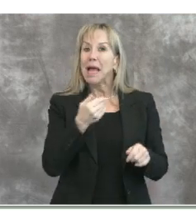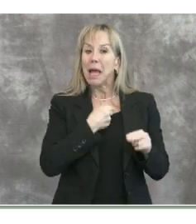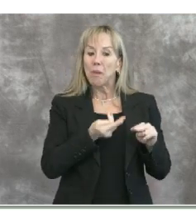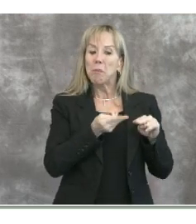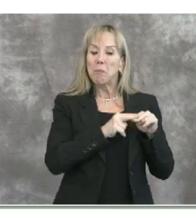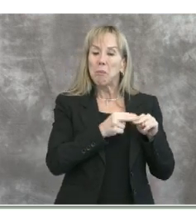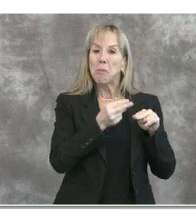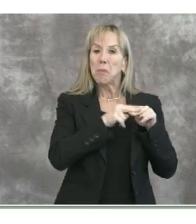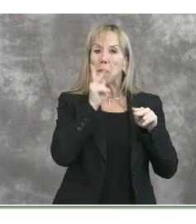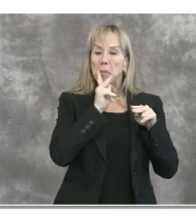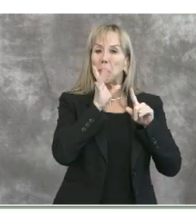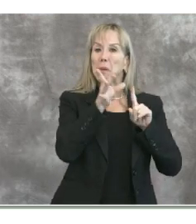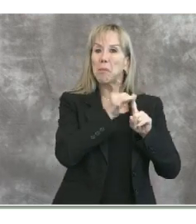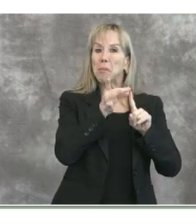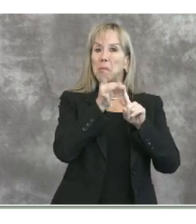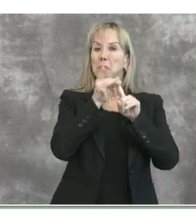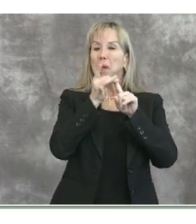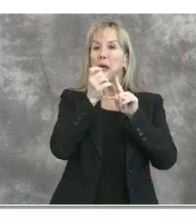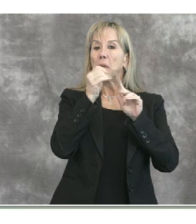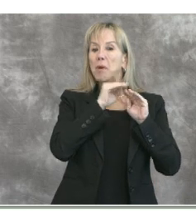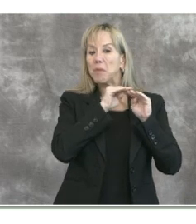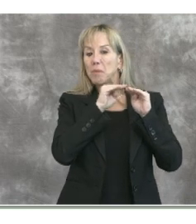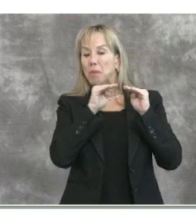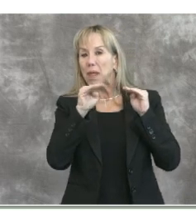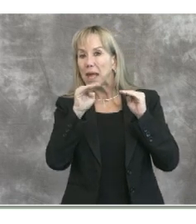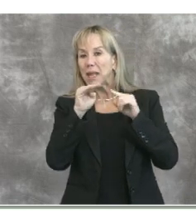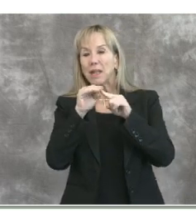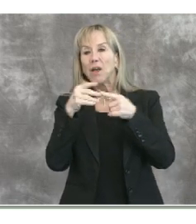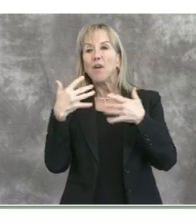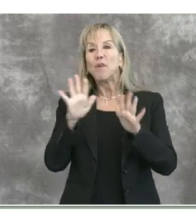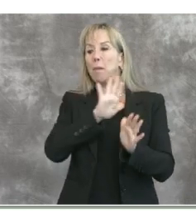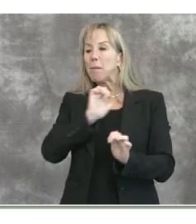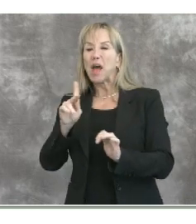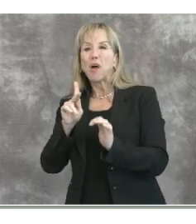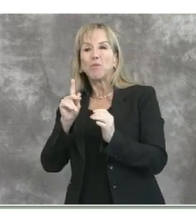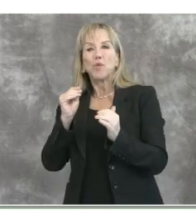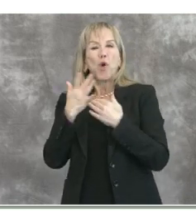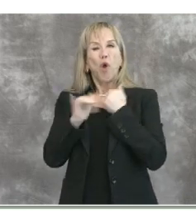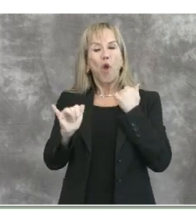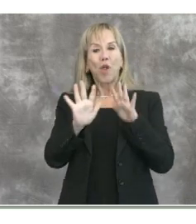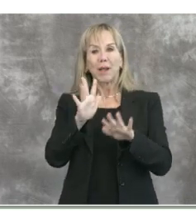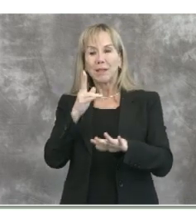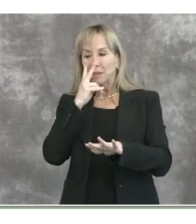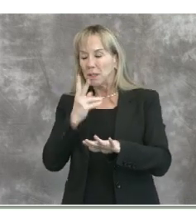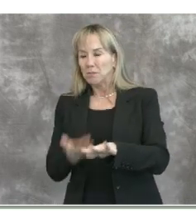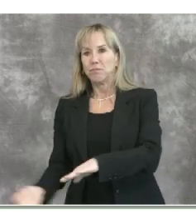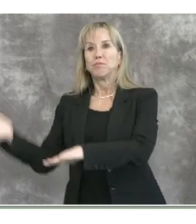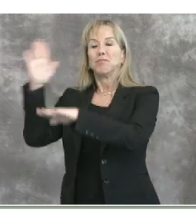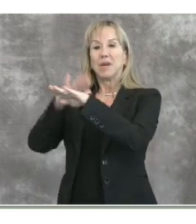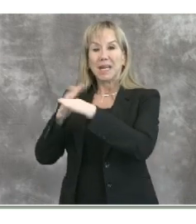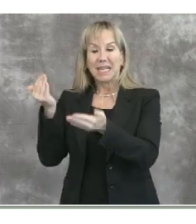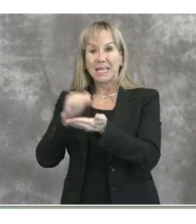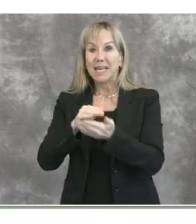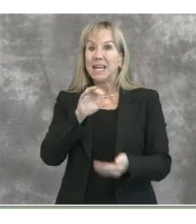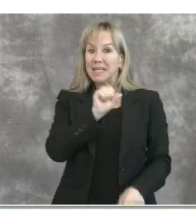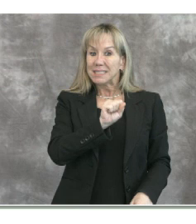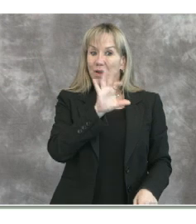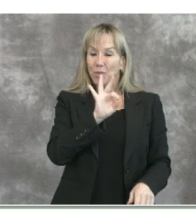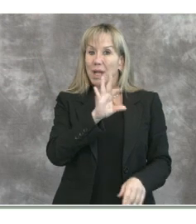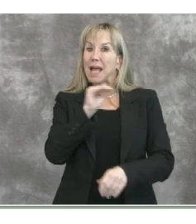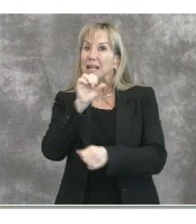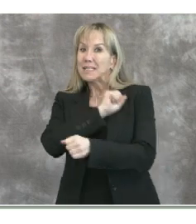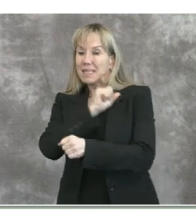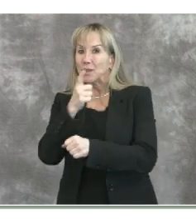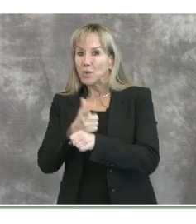climb, they flattened a little bit, they came out too early, they saw exponential growth, and both San Francisco and St. Louis